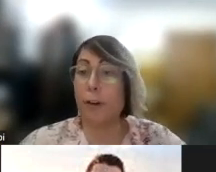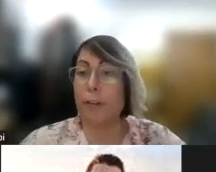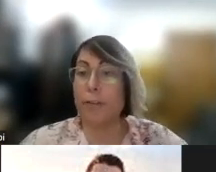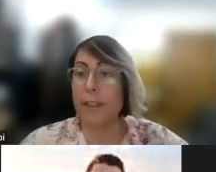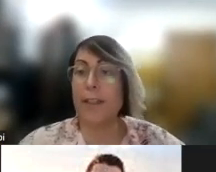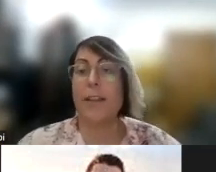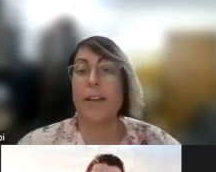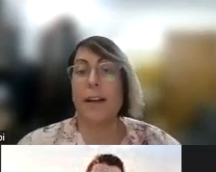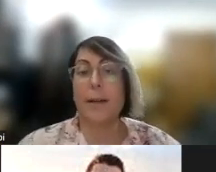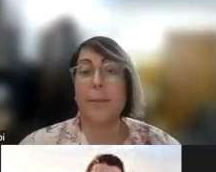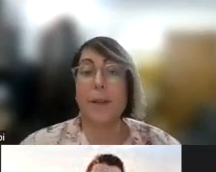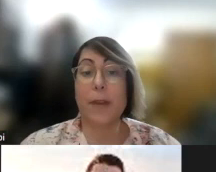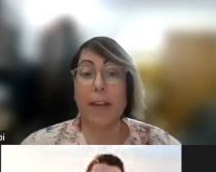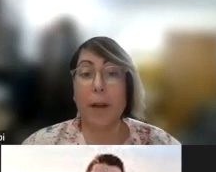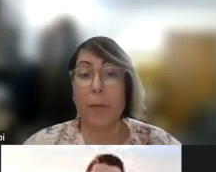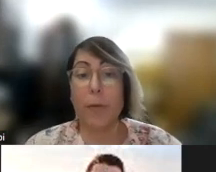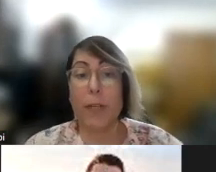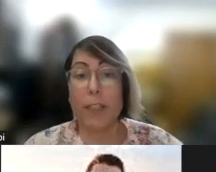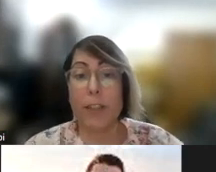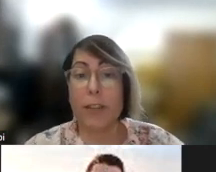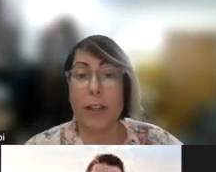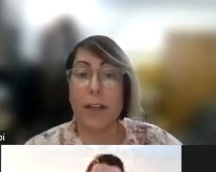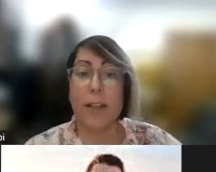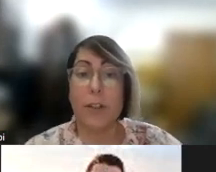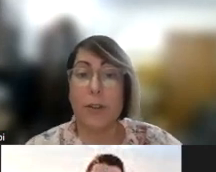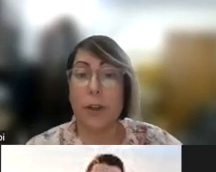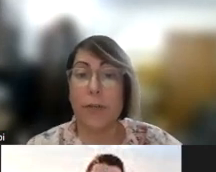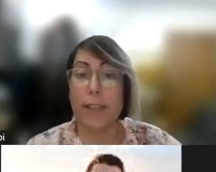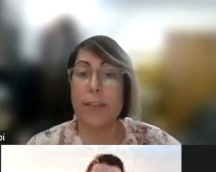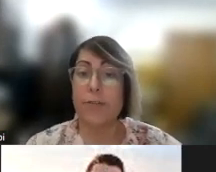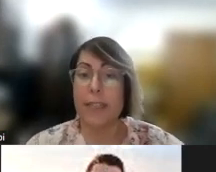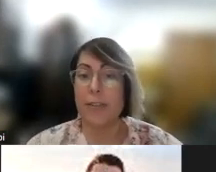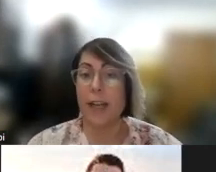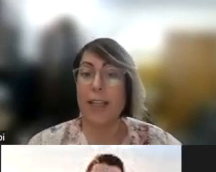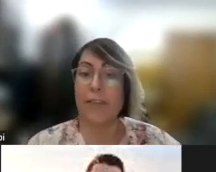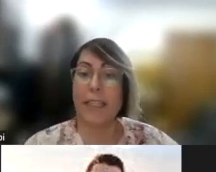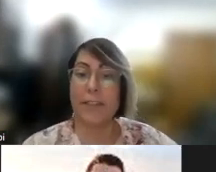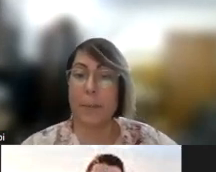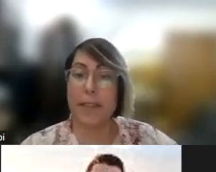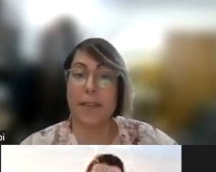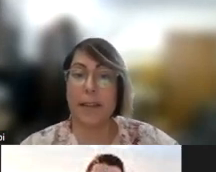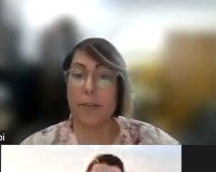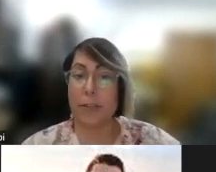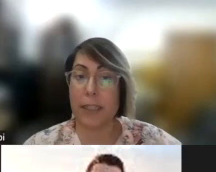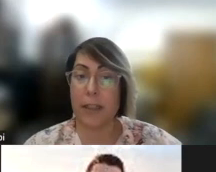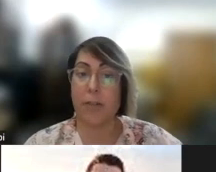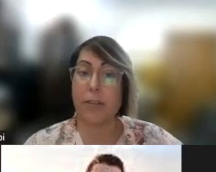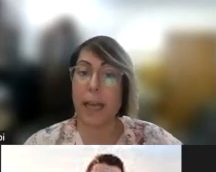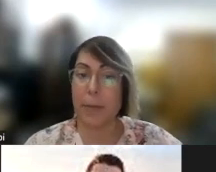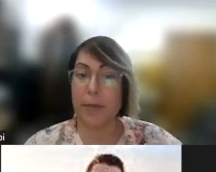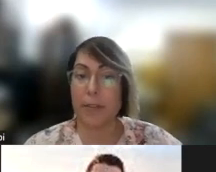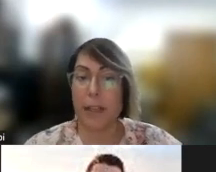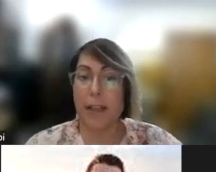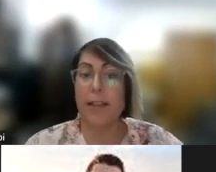more involved. We have one more question. Do you know of any terrestrial invasive species in Akrotiri